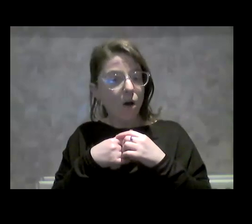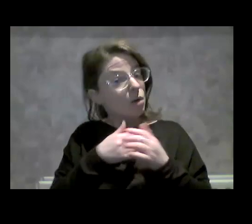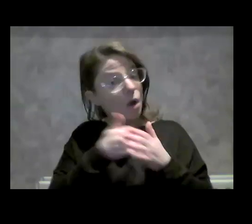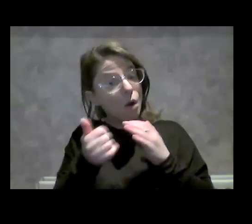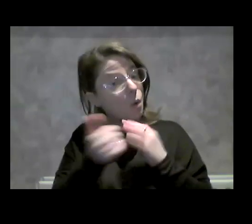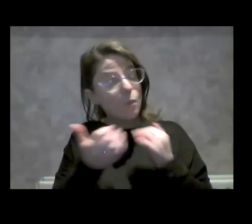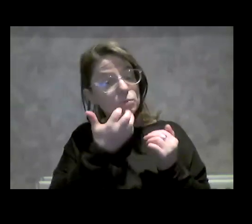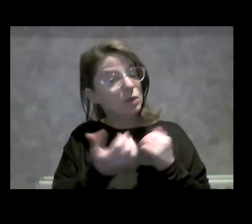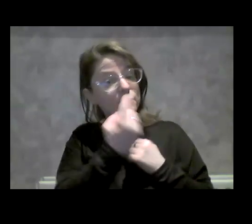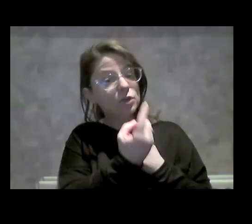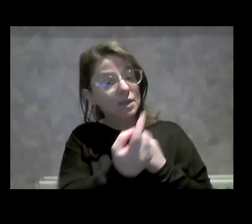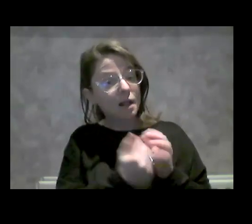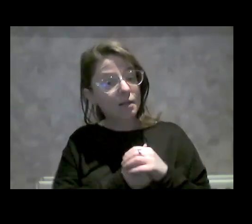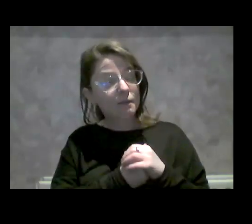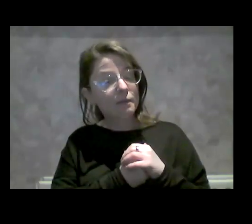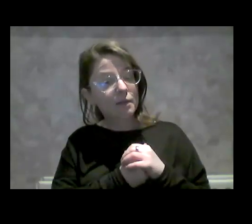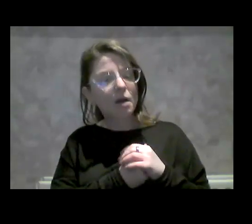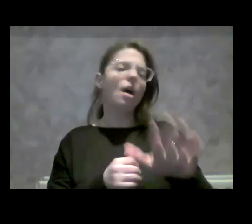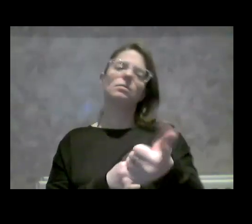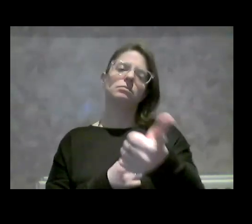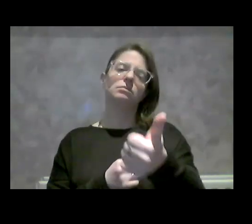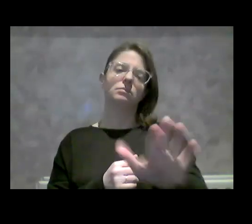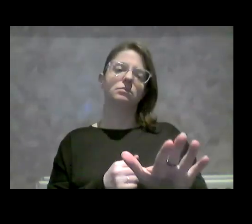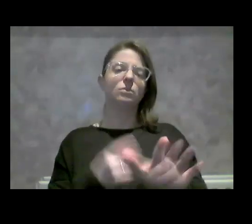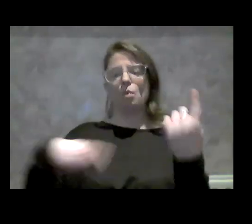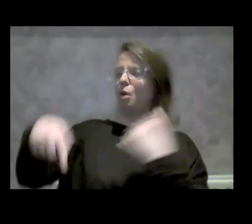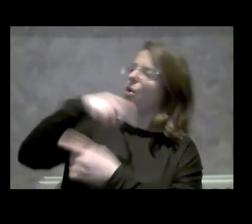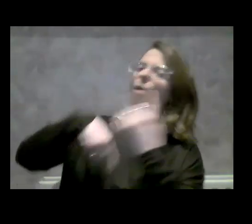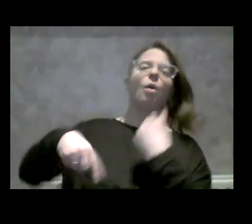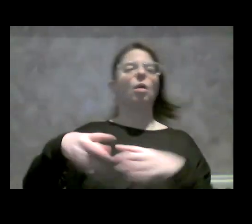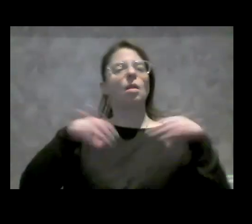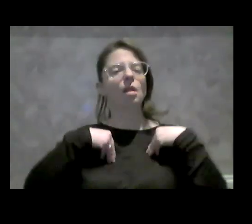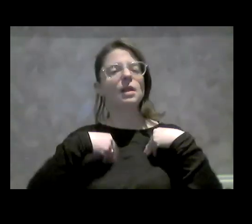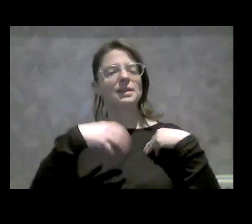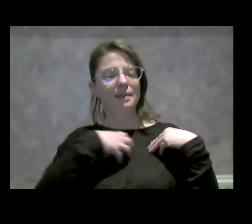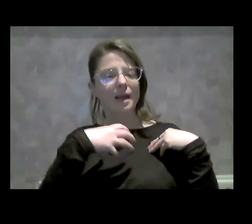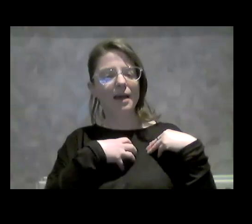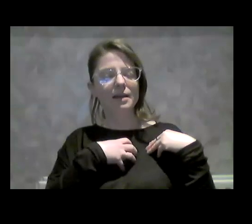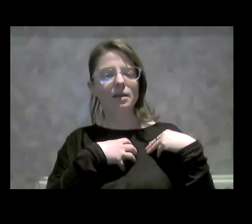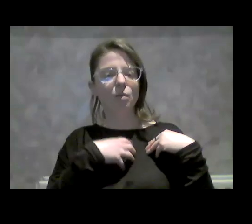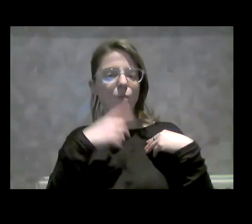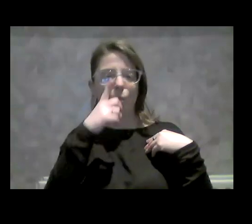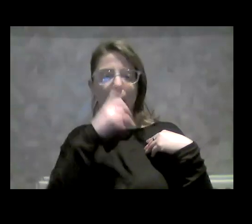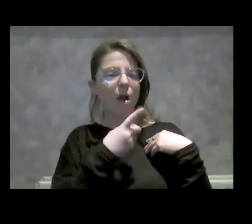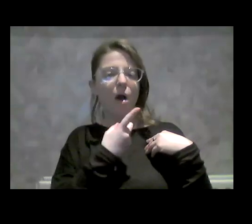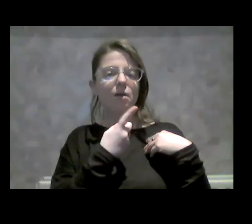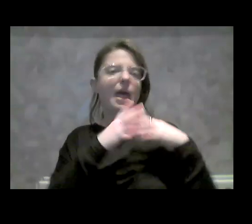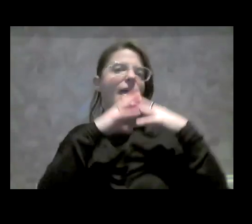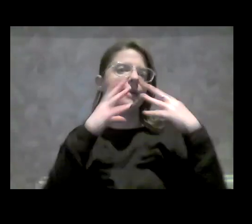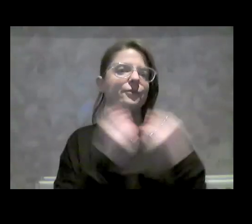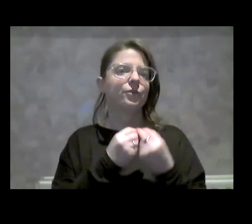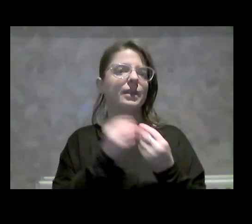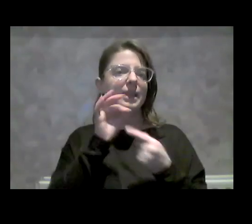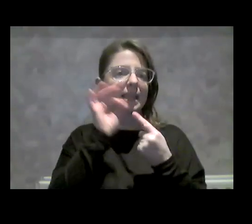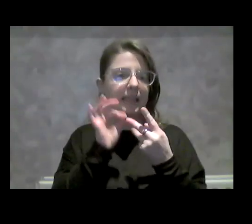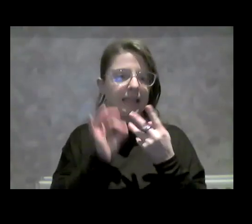things you want to. No, that's okay. We all get scared. We can't do everything. Some things